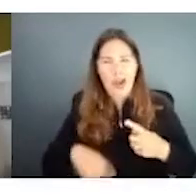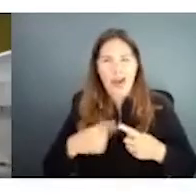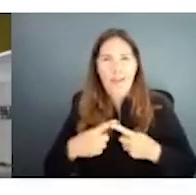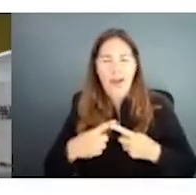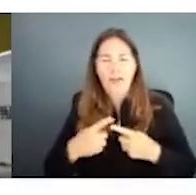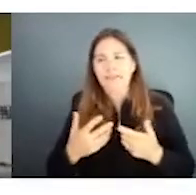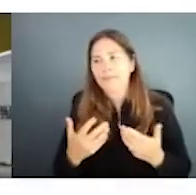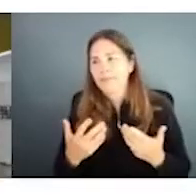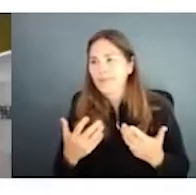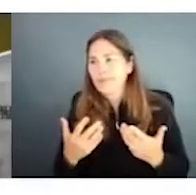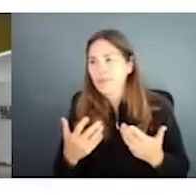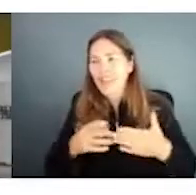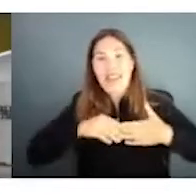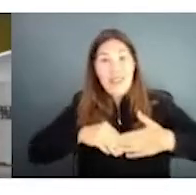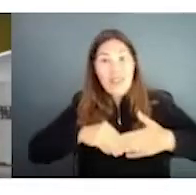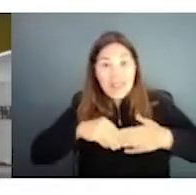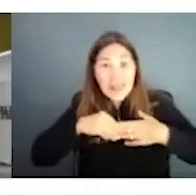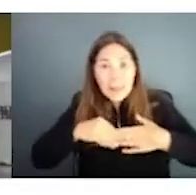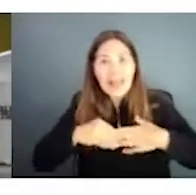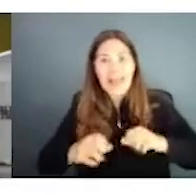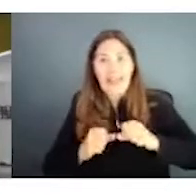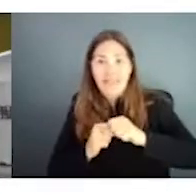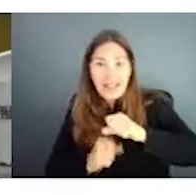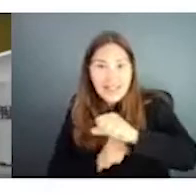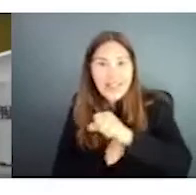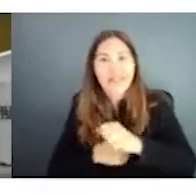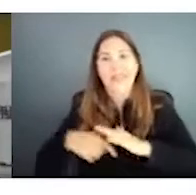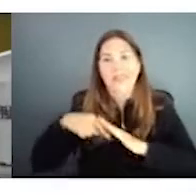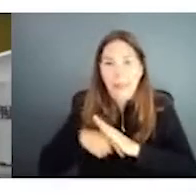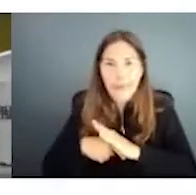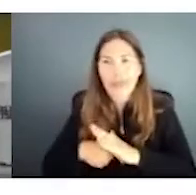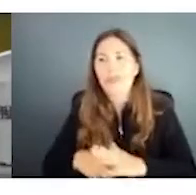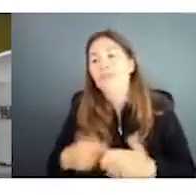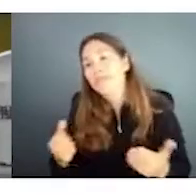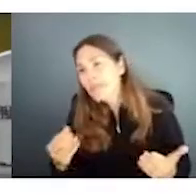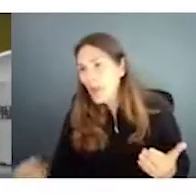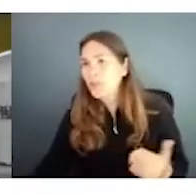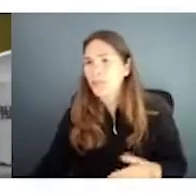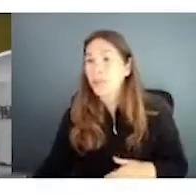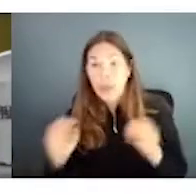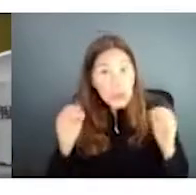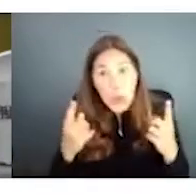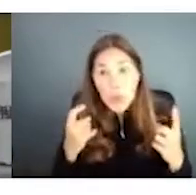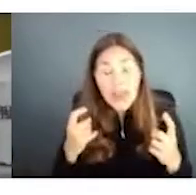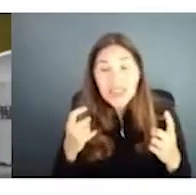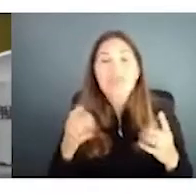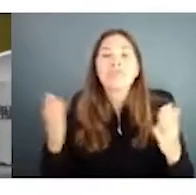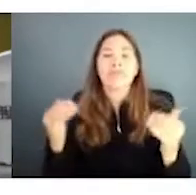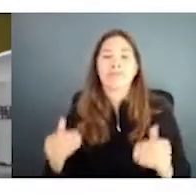flexibility, foundations, and depths. So All right, if there's no other questions on